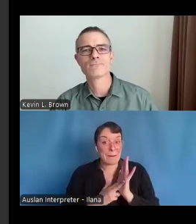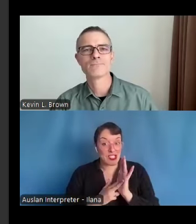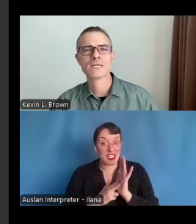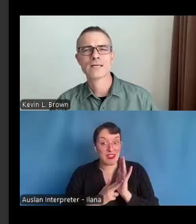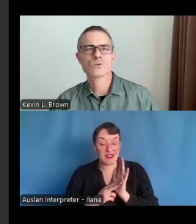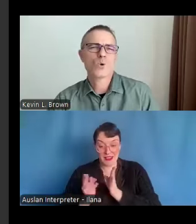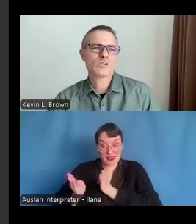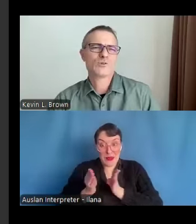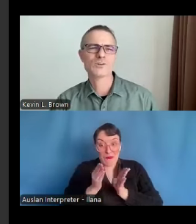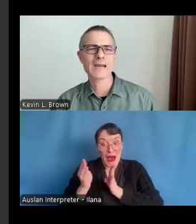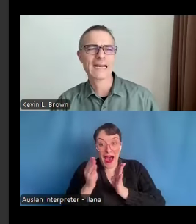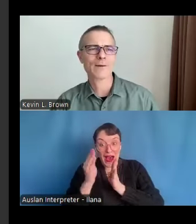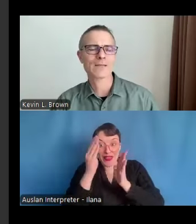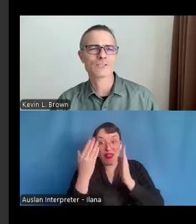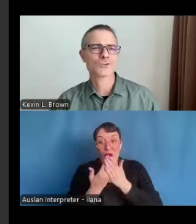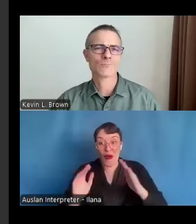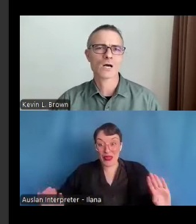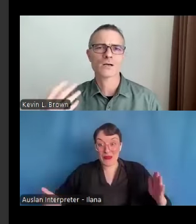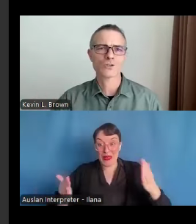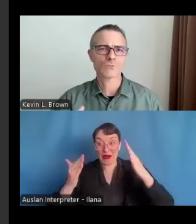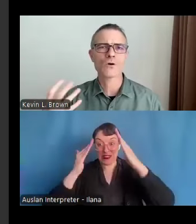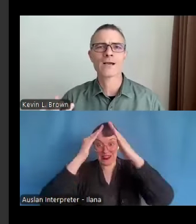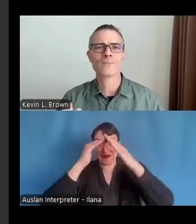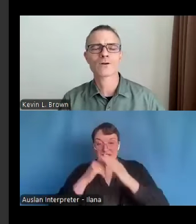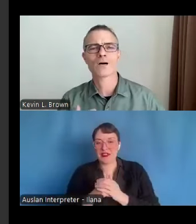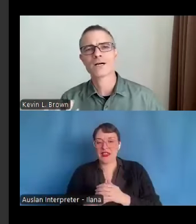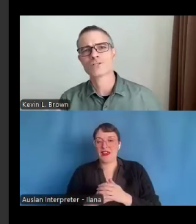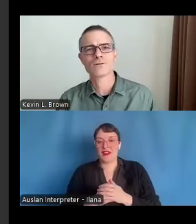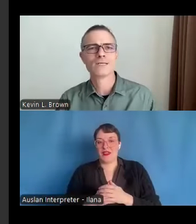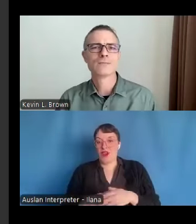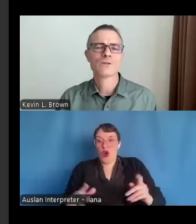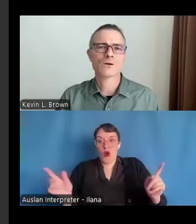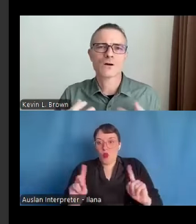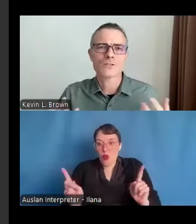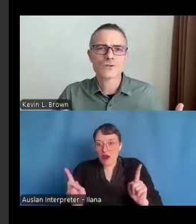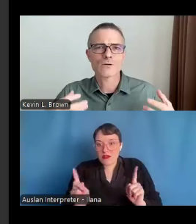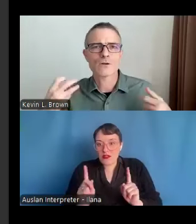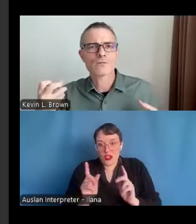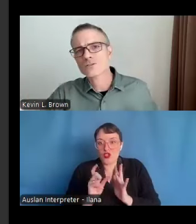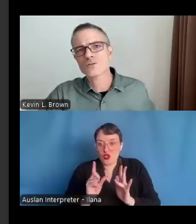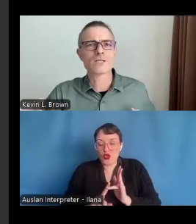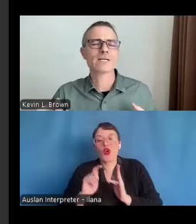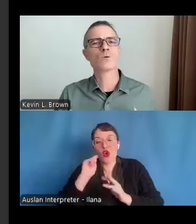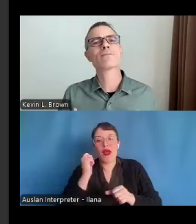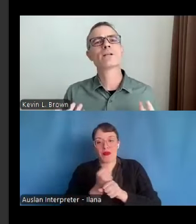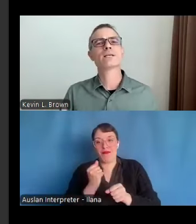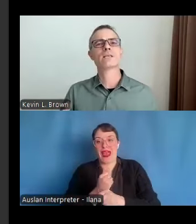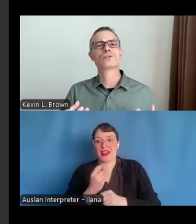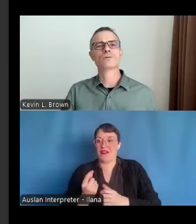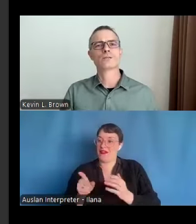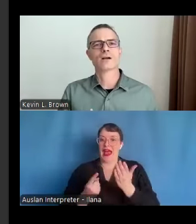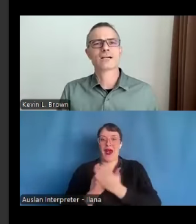mountain. That's what you do to make it happen. That's your product, your program, your cause, your your arts, your concert series, whatever it